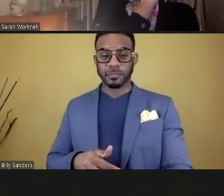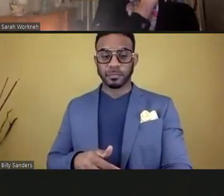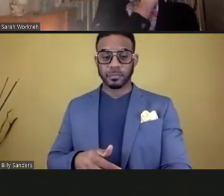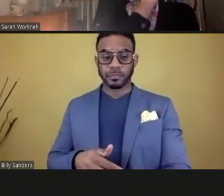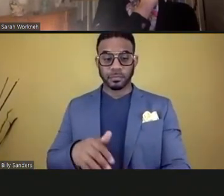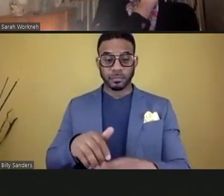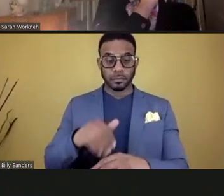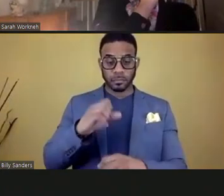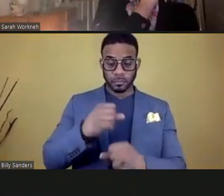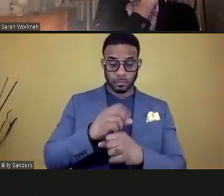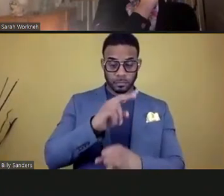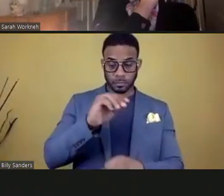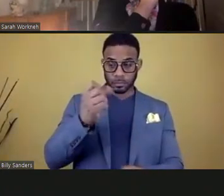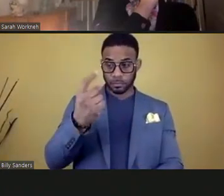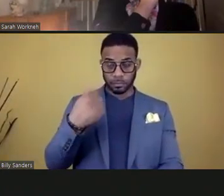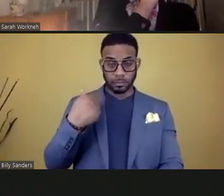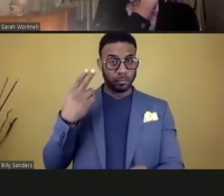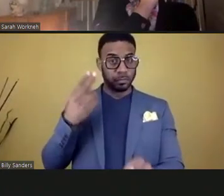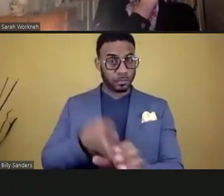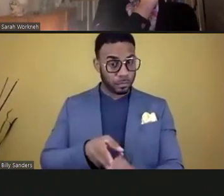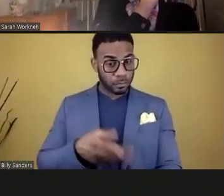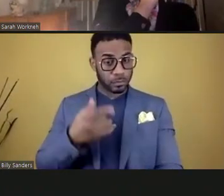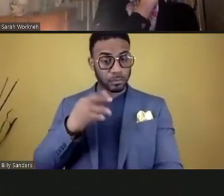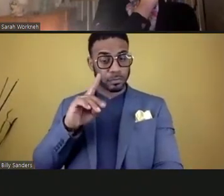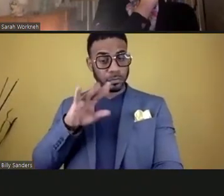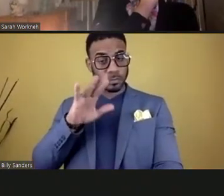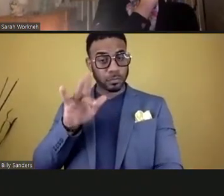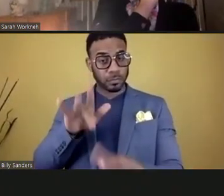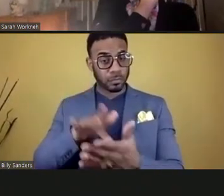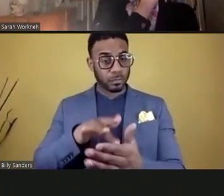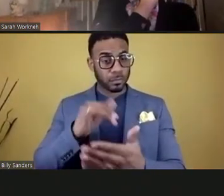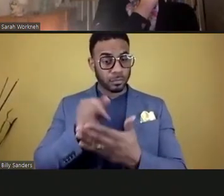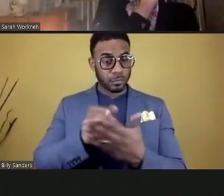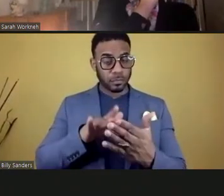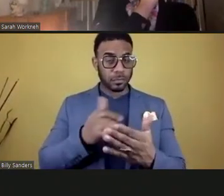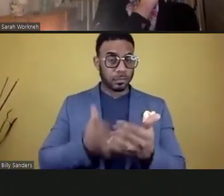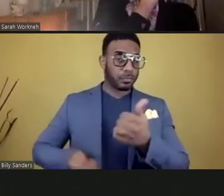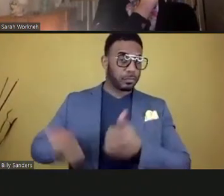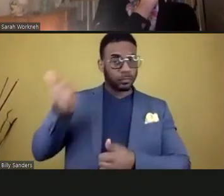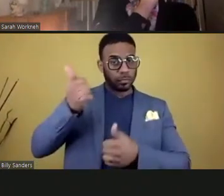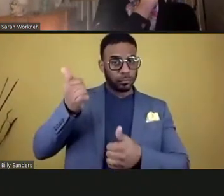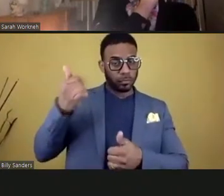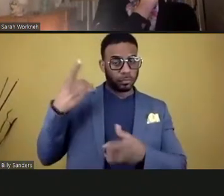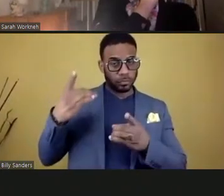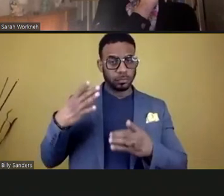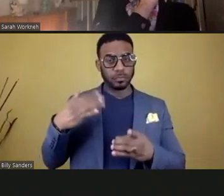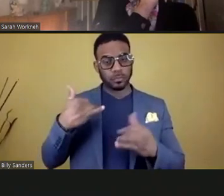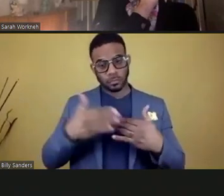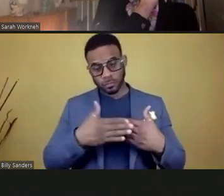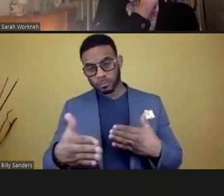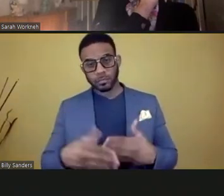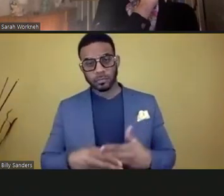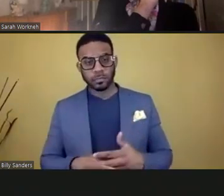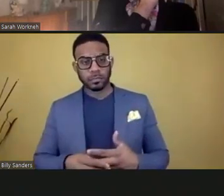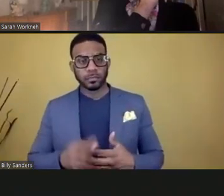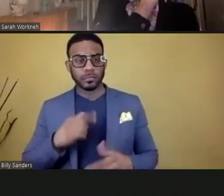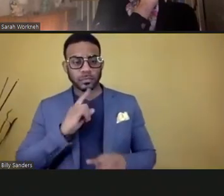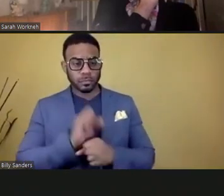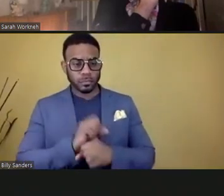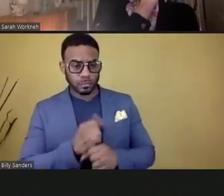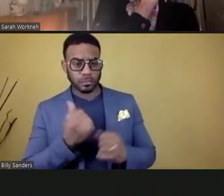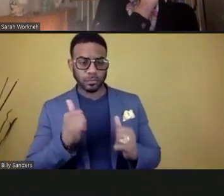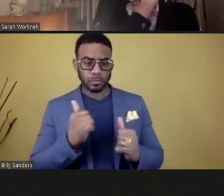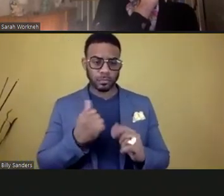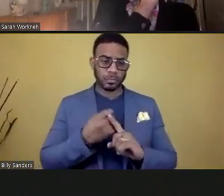In 2011, I joined the Grand Central Art Center as the director and chief curator. And from that point forward, we really tried